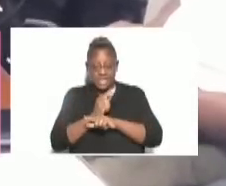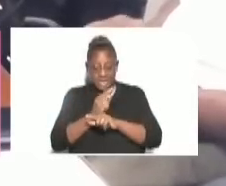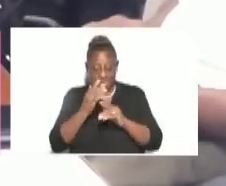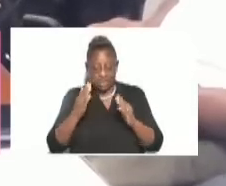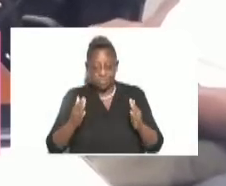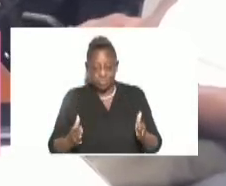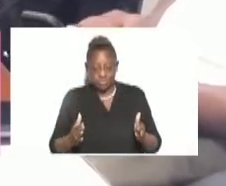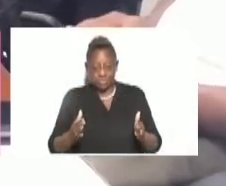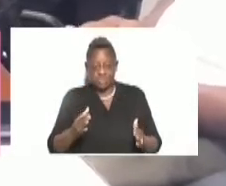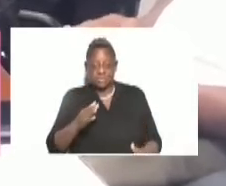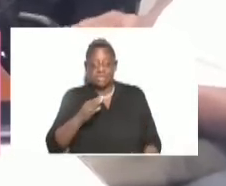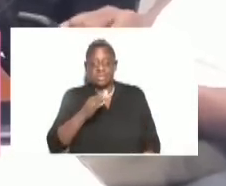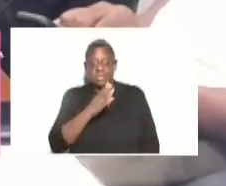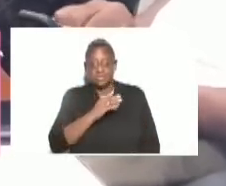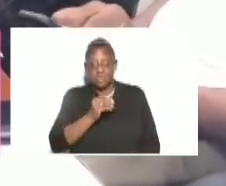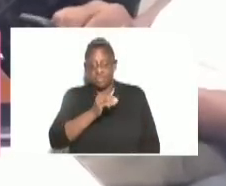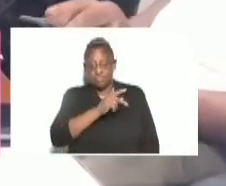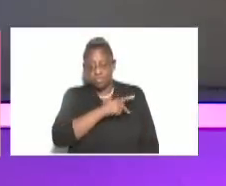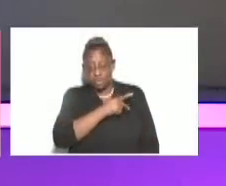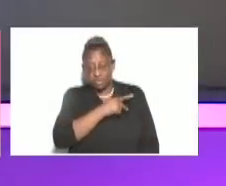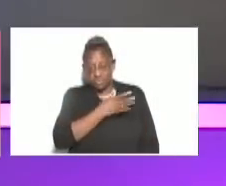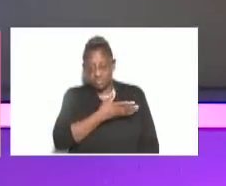Bahamas Tonight, I'm Corvell Pyfrom.